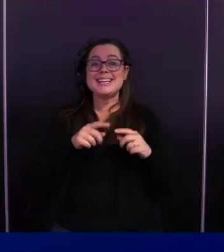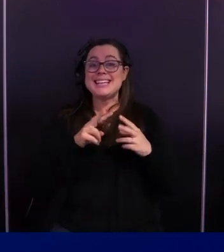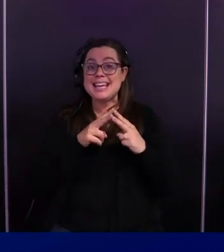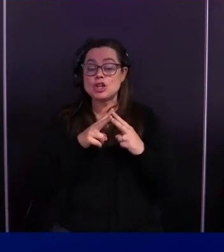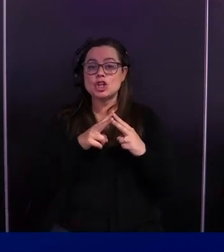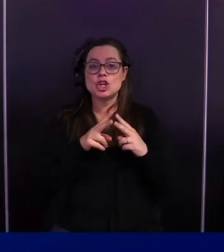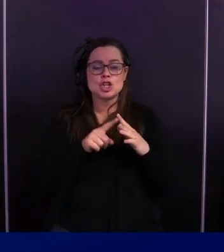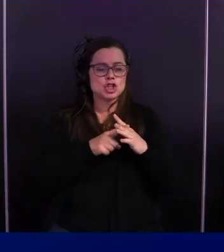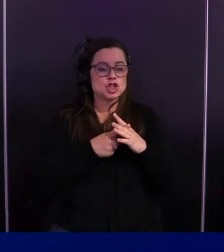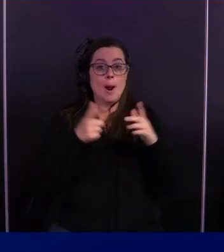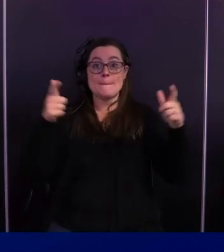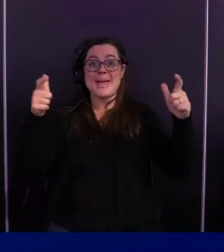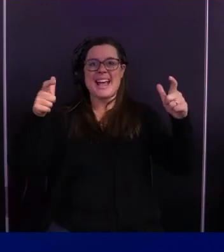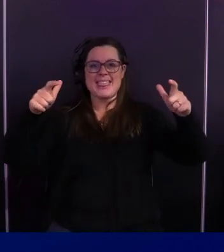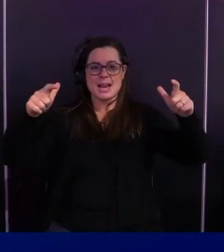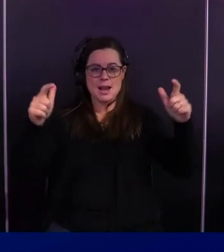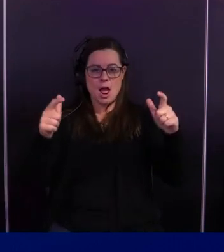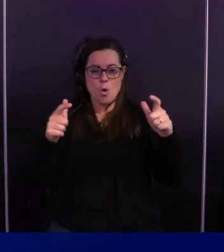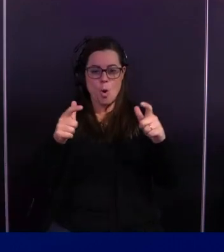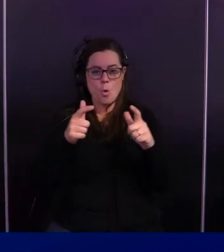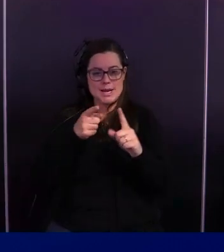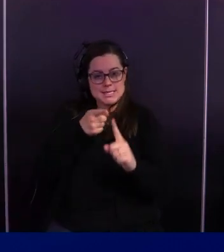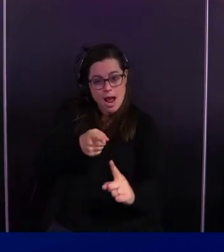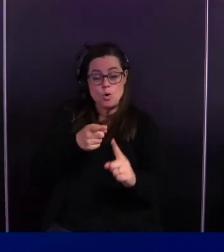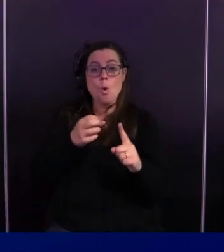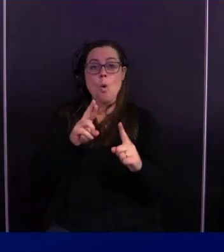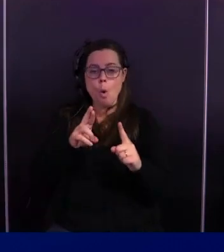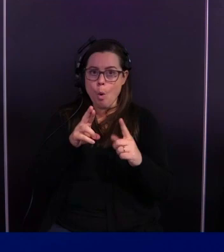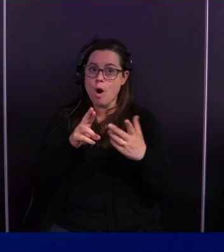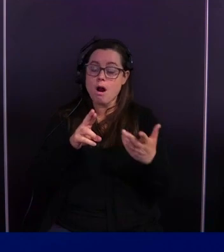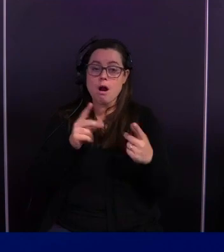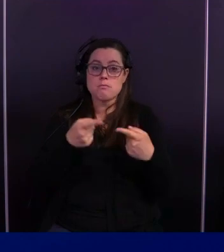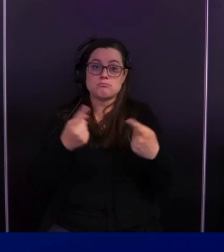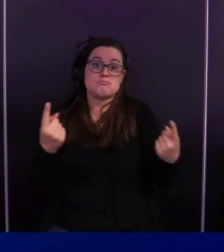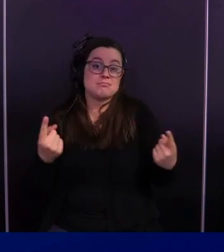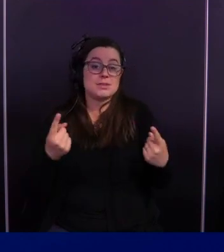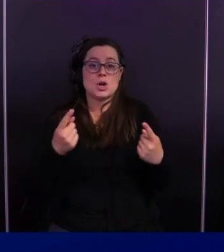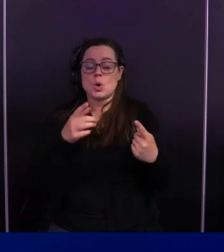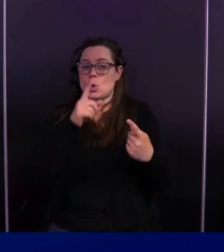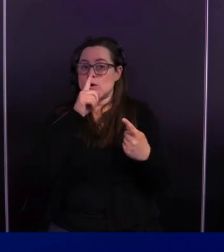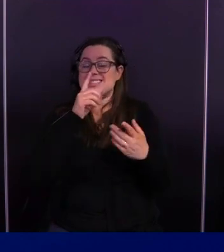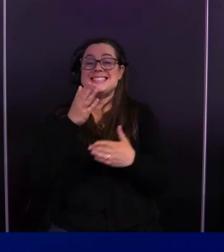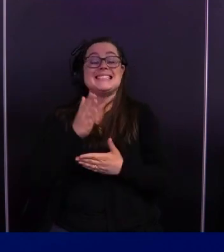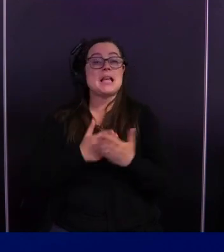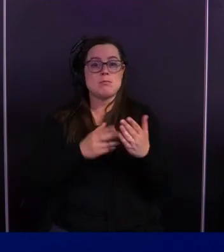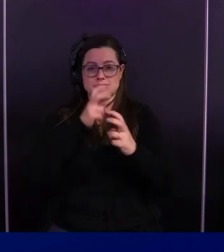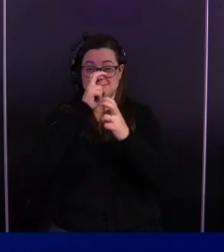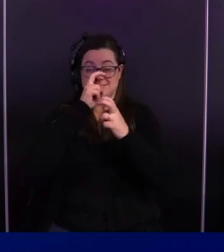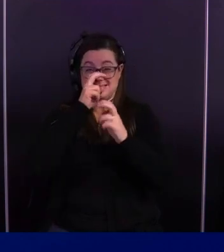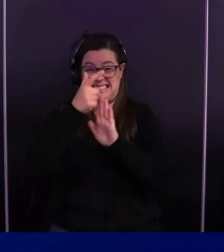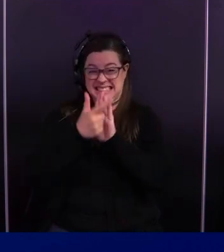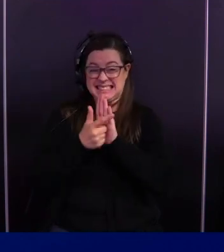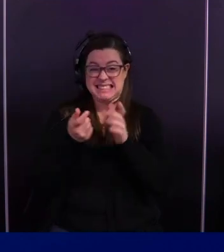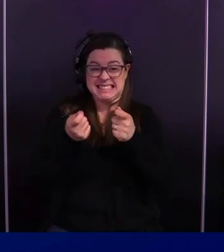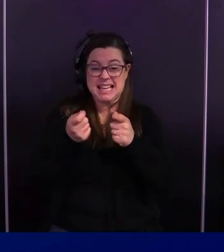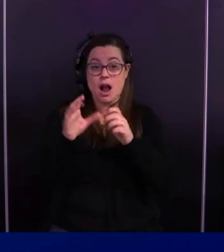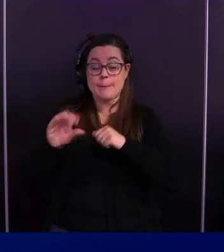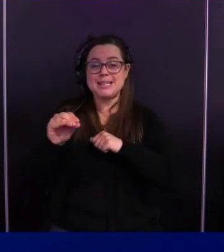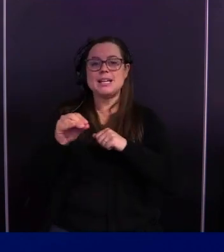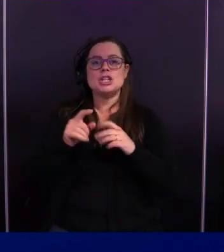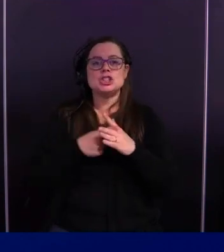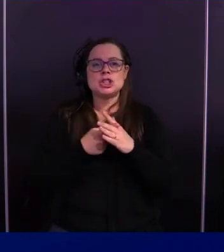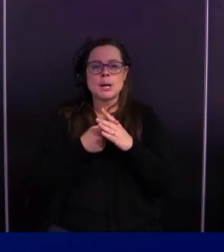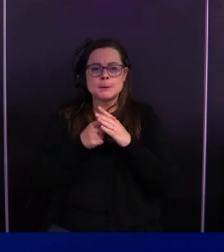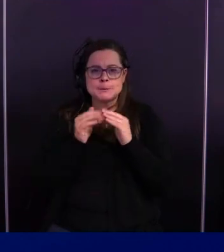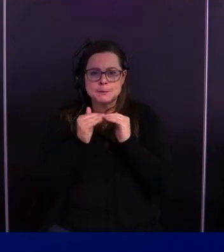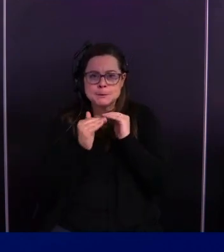bit. You have to do the narrowing, or else, like highly regulated companies sometimes like to start with nothing and then just add